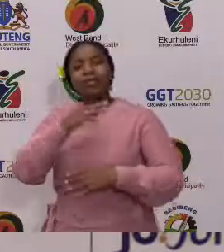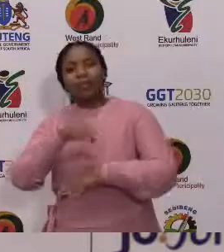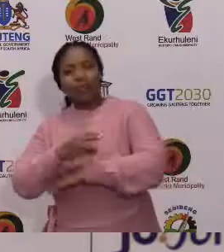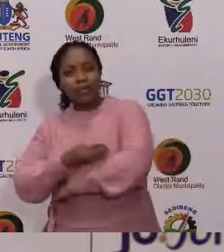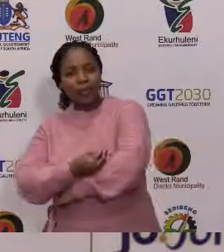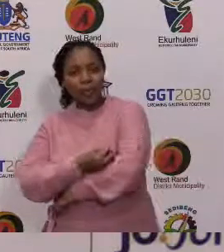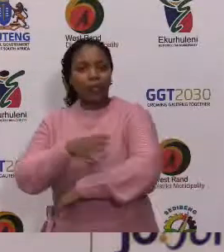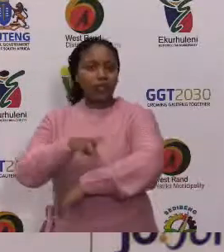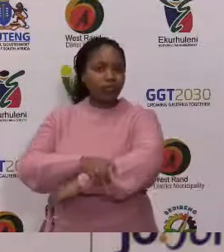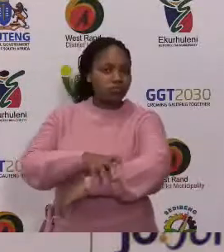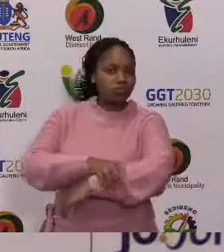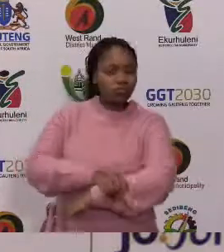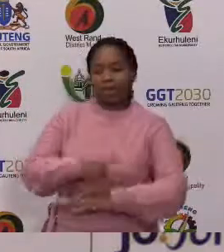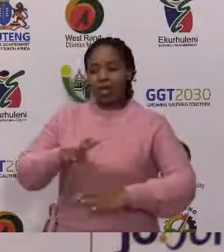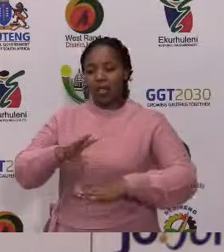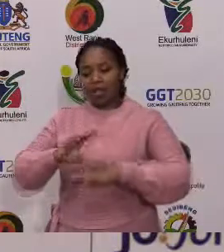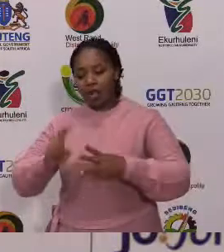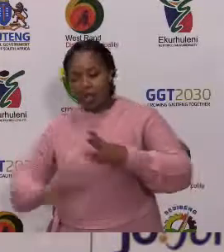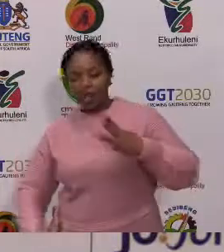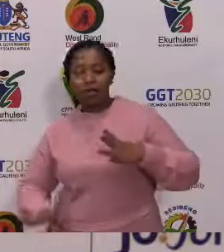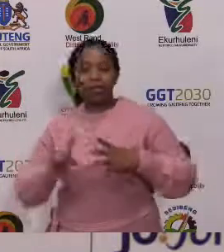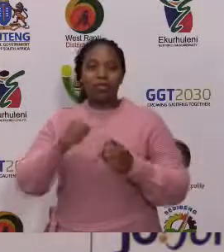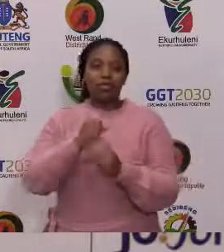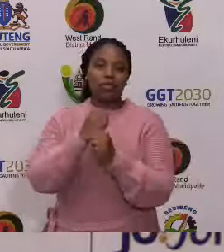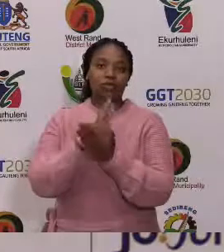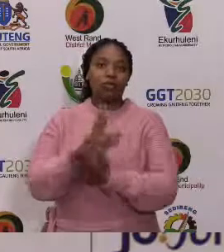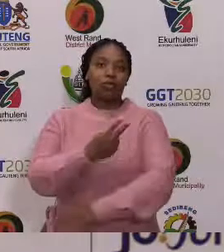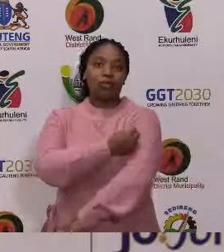grasp to get them vaccinated as quickly as possible.